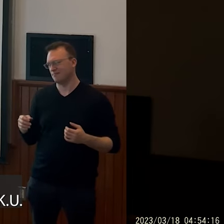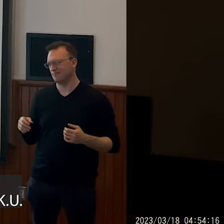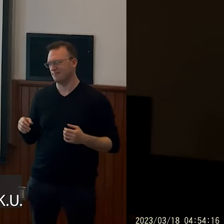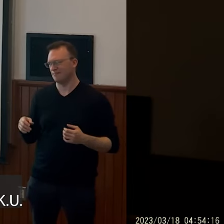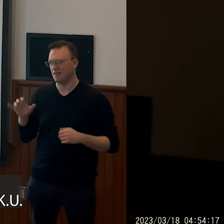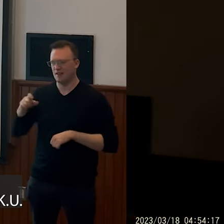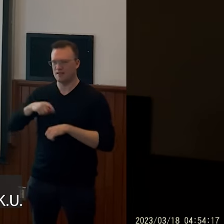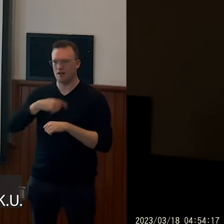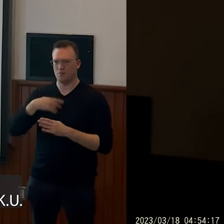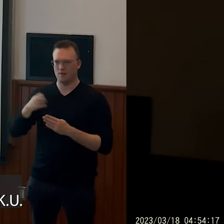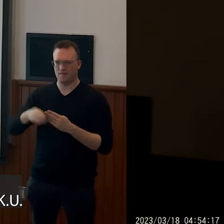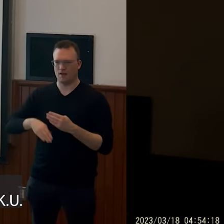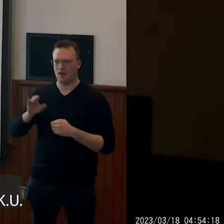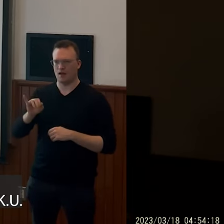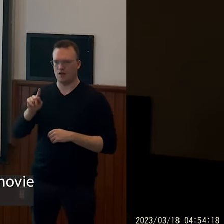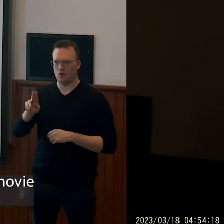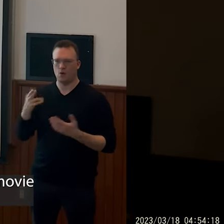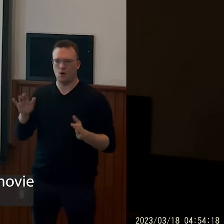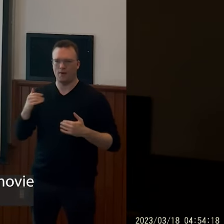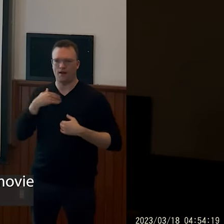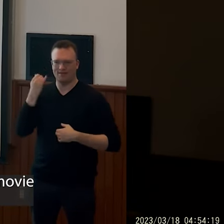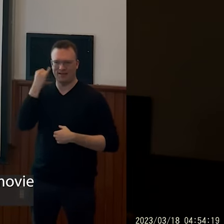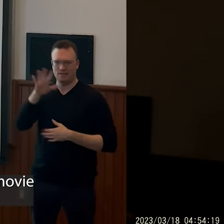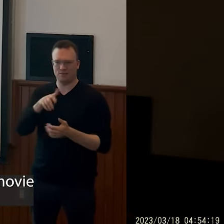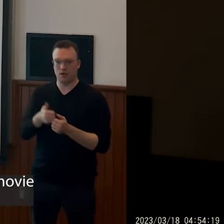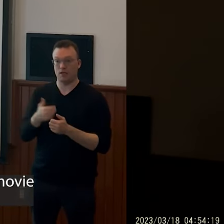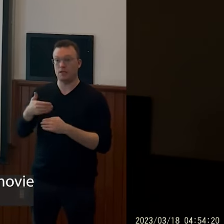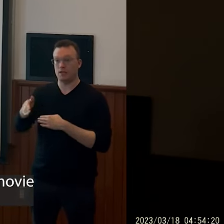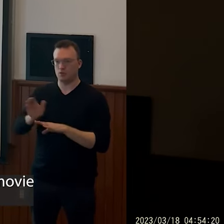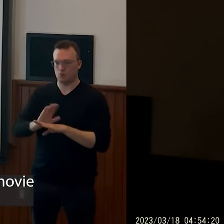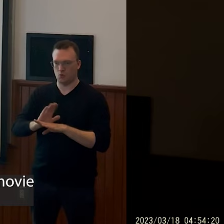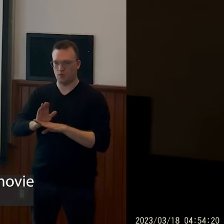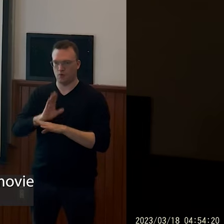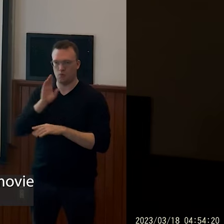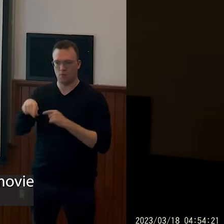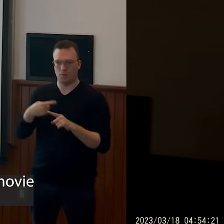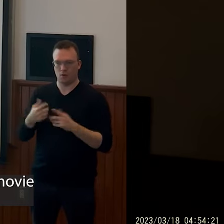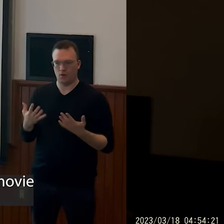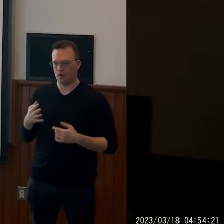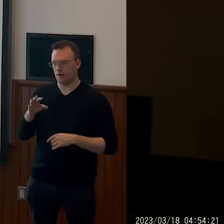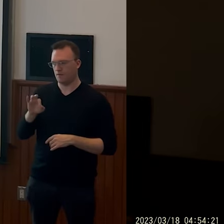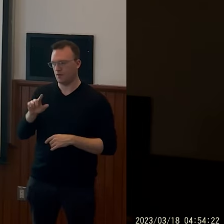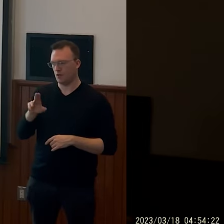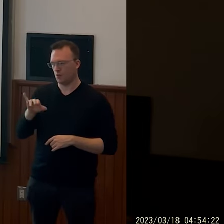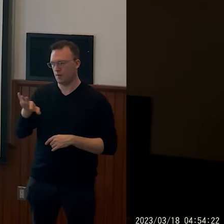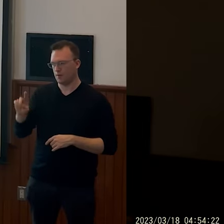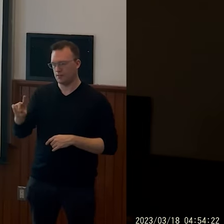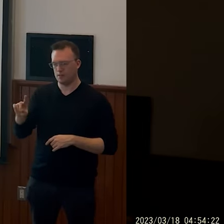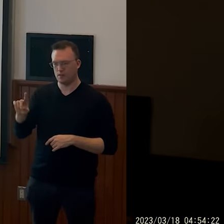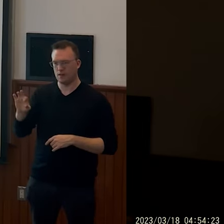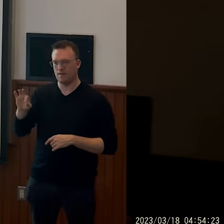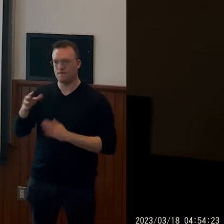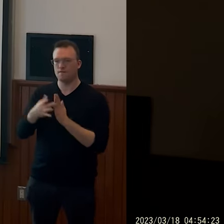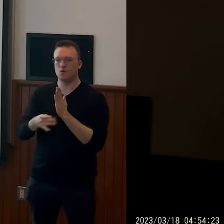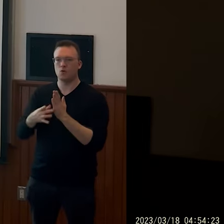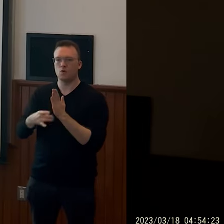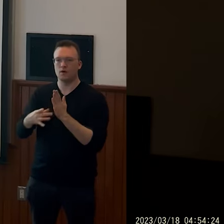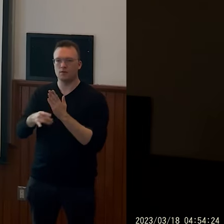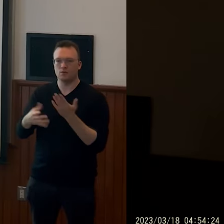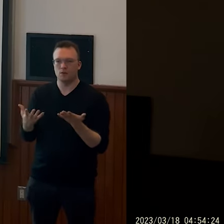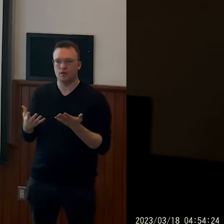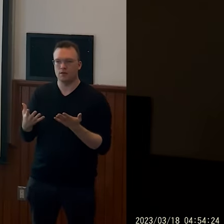at the time I finished IKU, I already have an idea for the next movie, and it will be about fluid. Fluid as